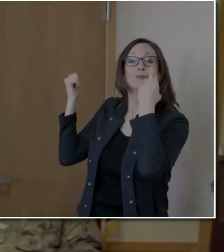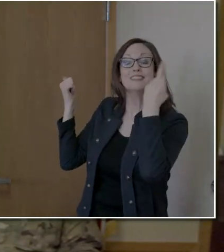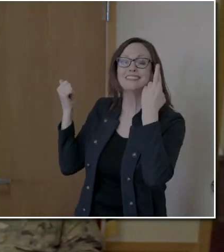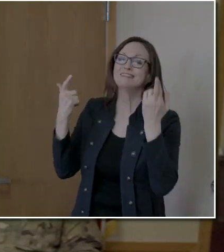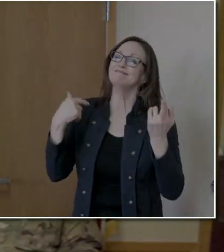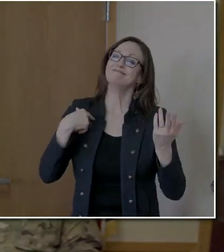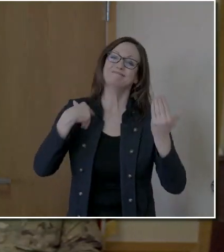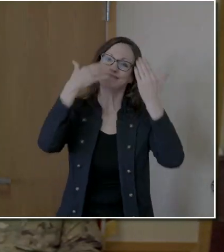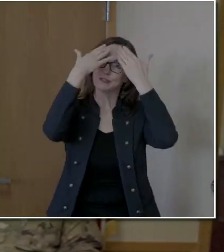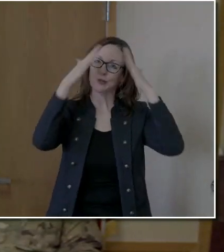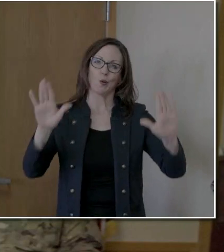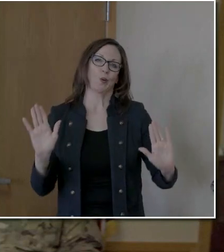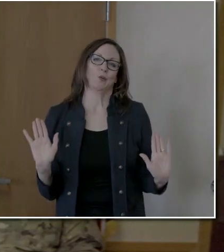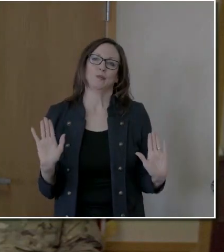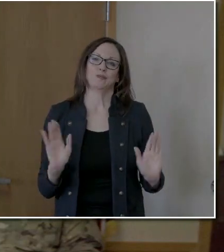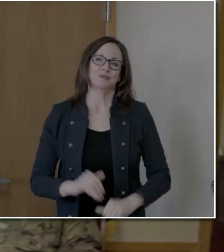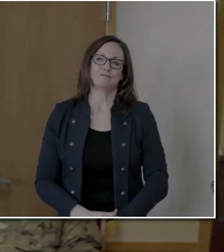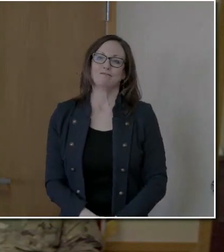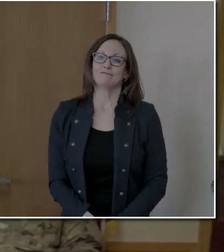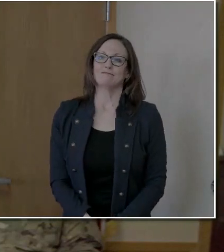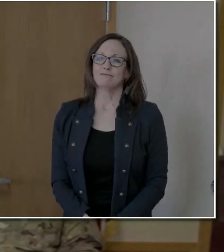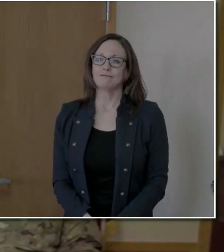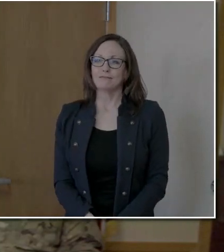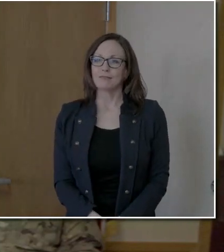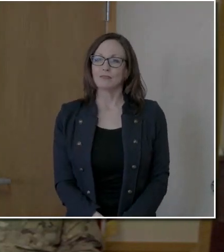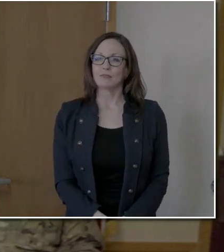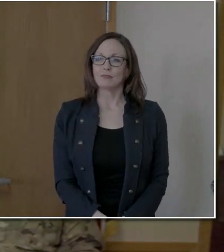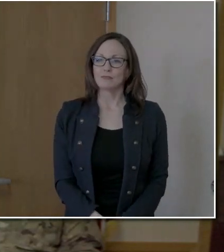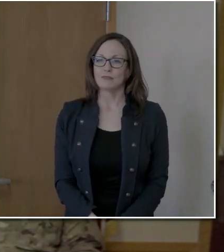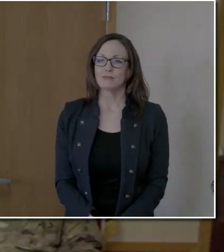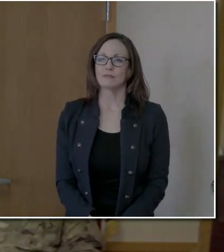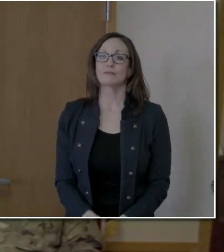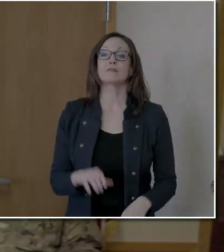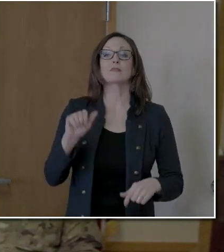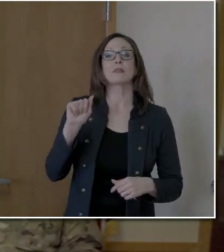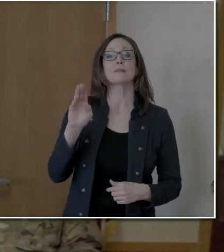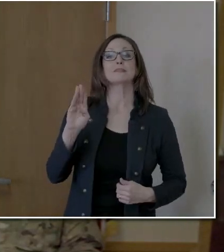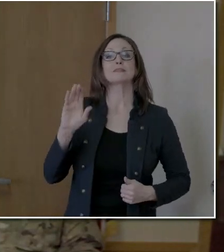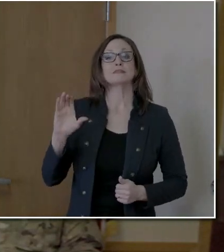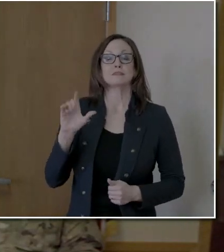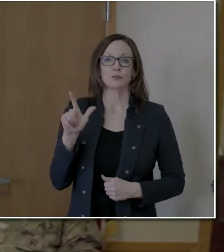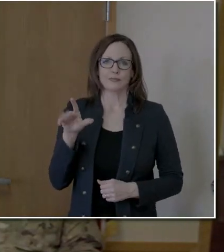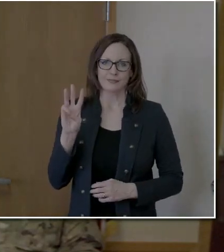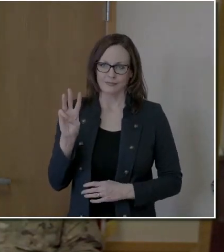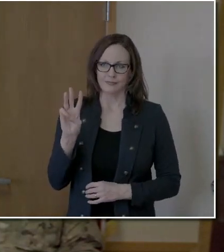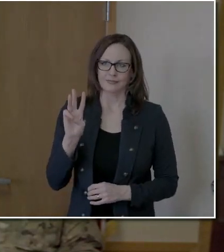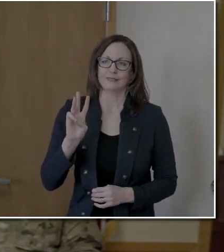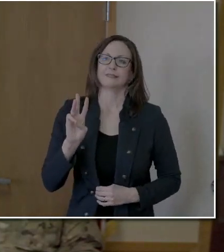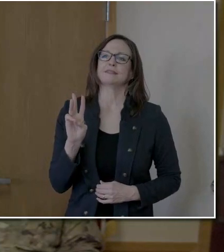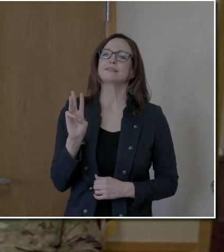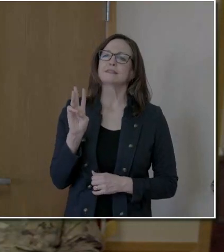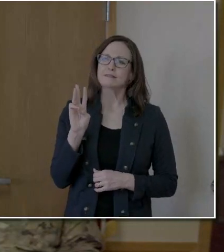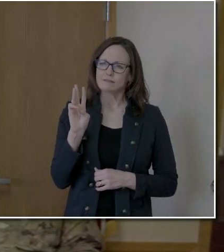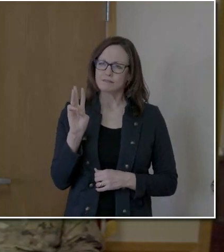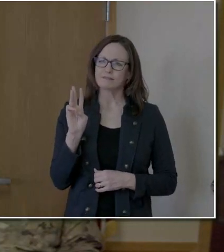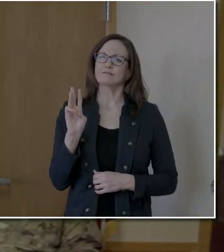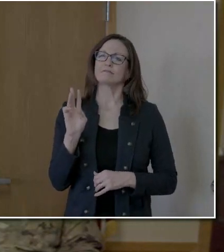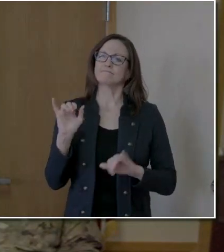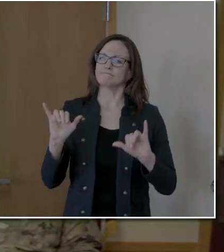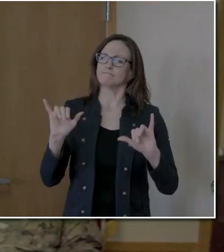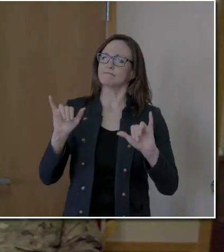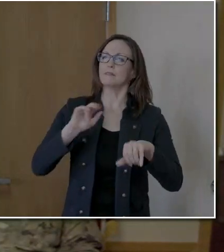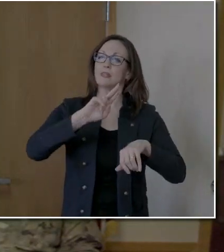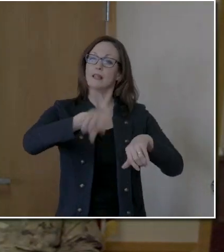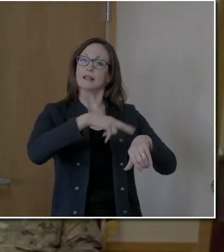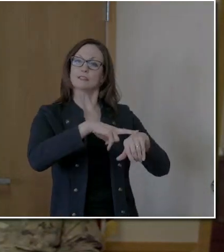Hi, I was wondering, just of the National Guard in Wisconsin, how many members there are and what percentage has